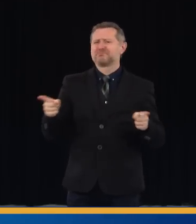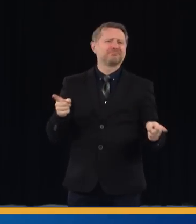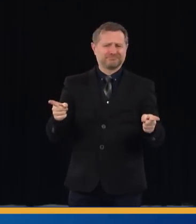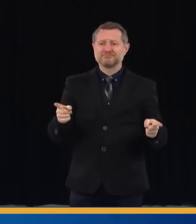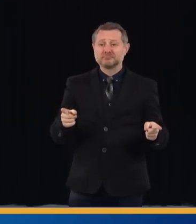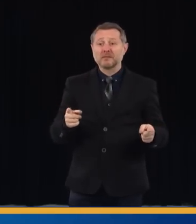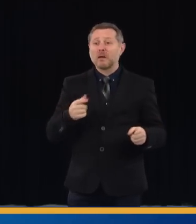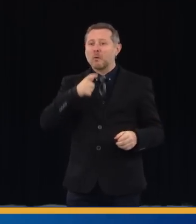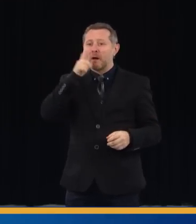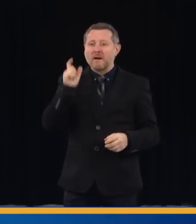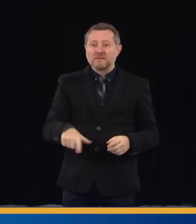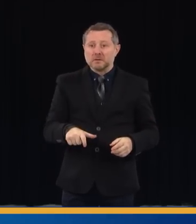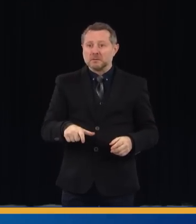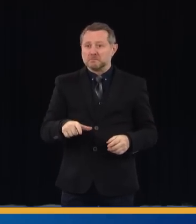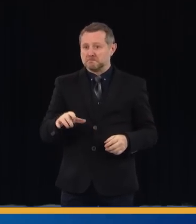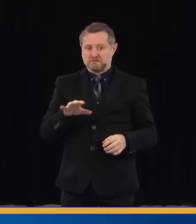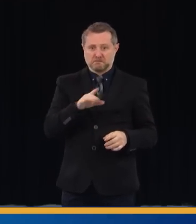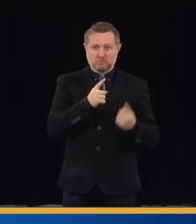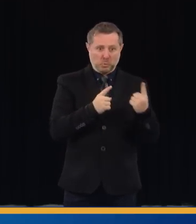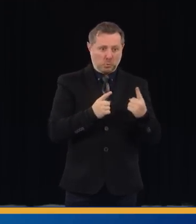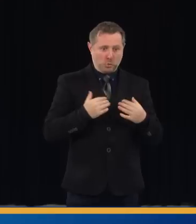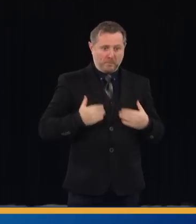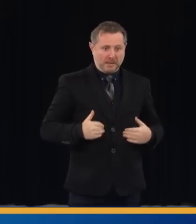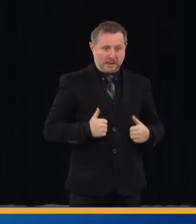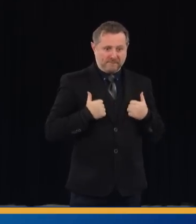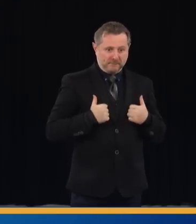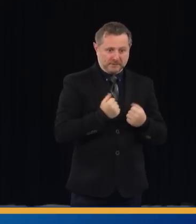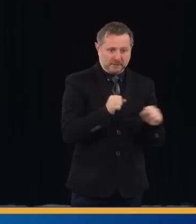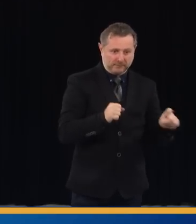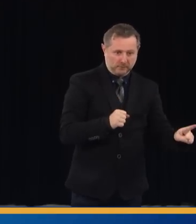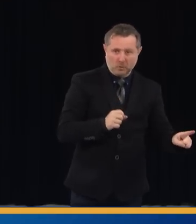picking between human life and the dollar bill,